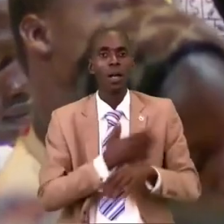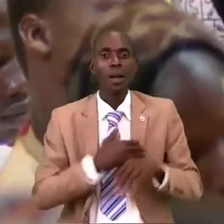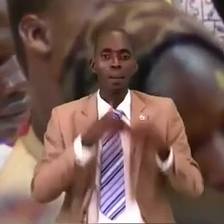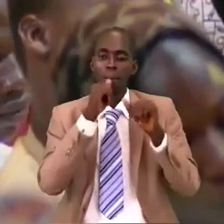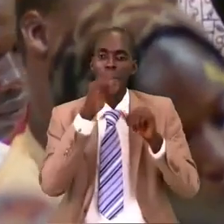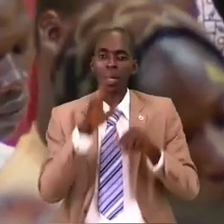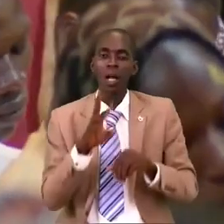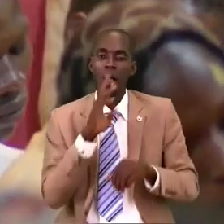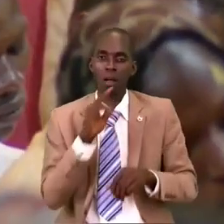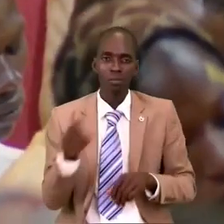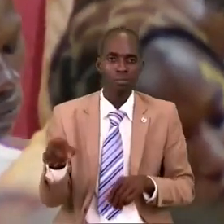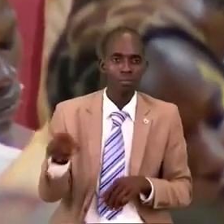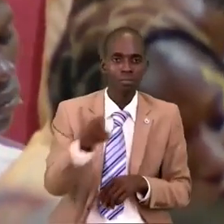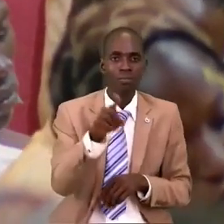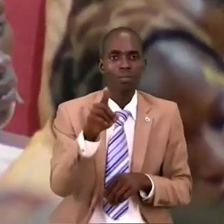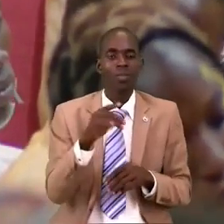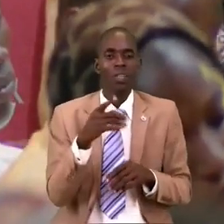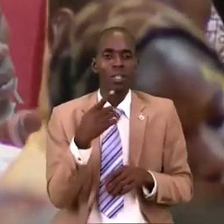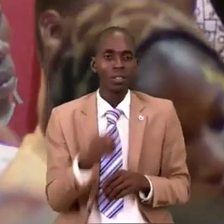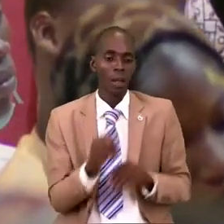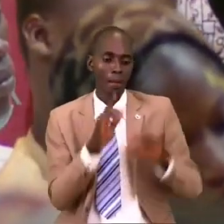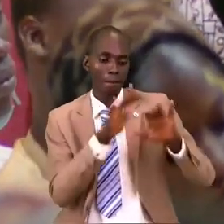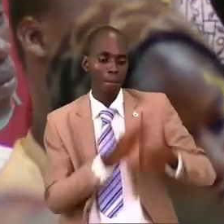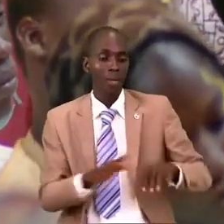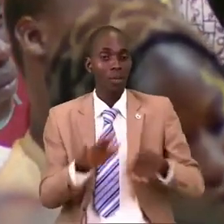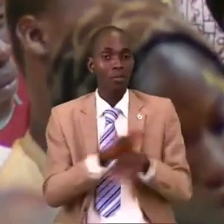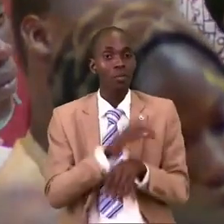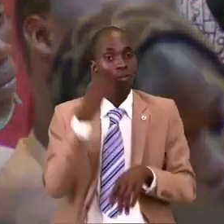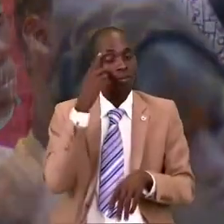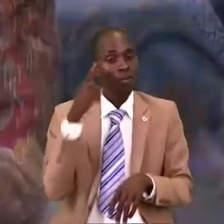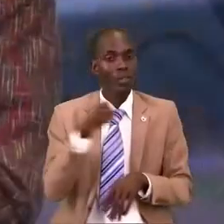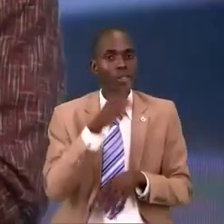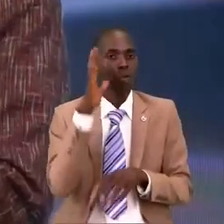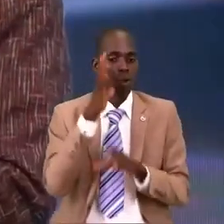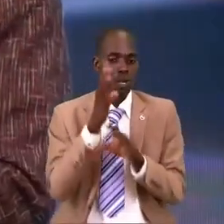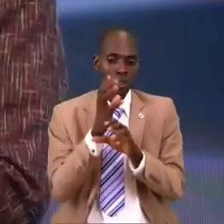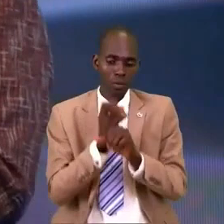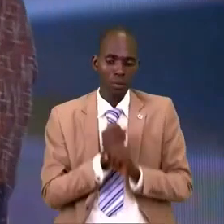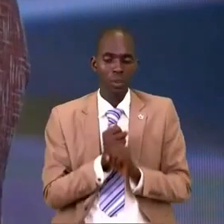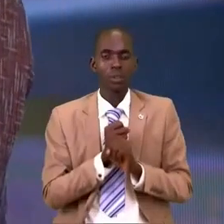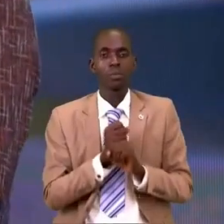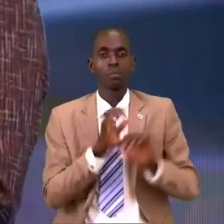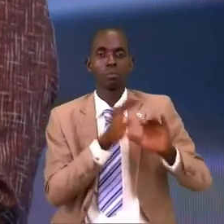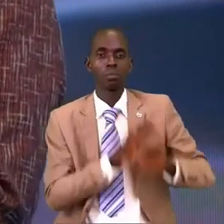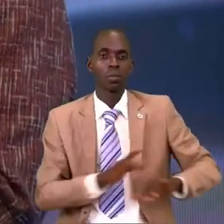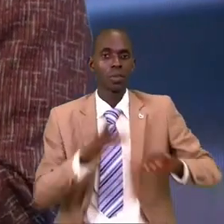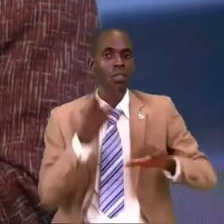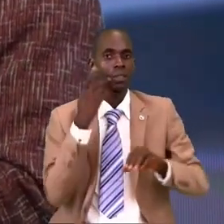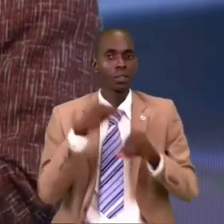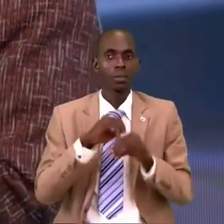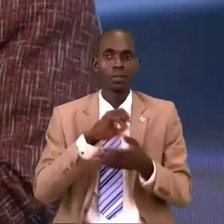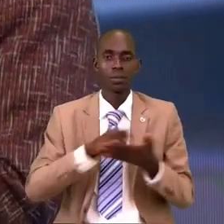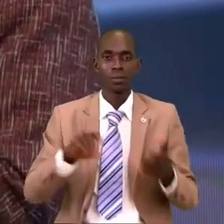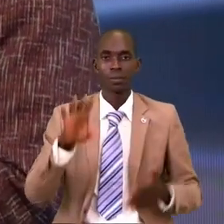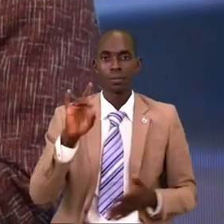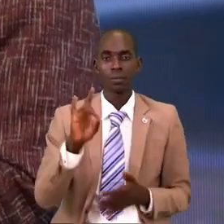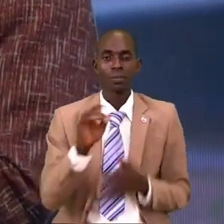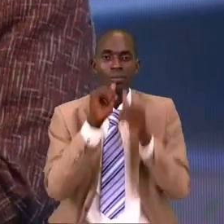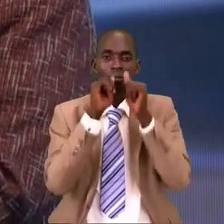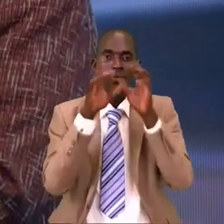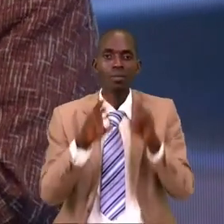8, blessed are the pure in heart. Blessed are the pure. Now, before we came to Christ,